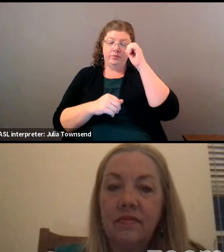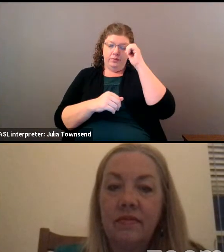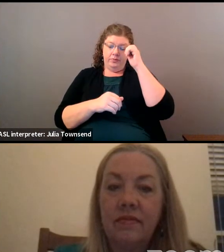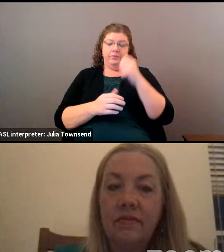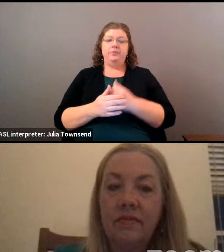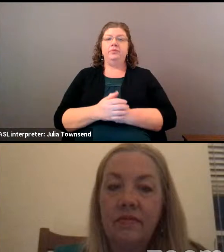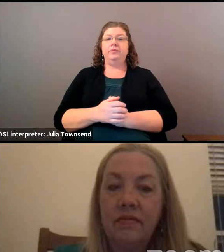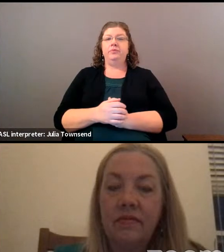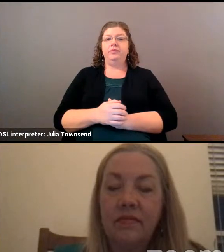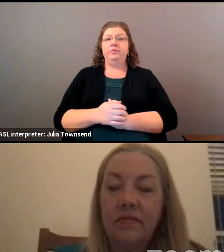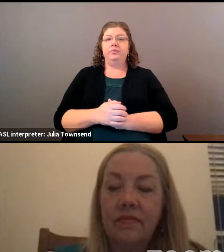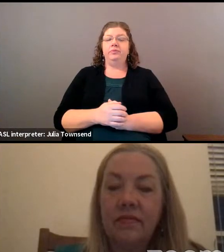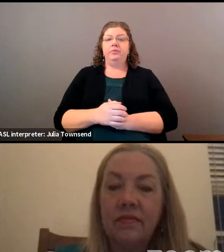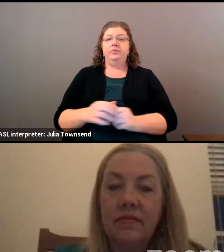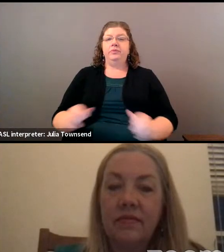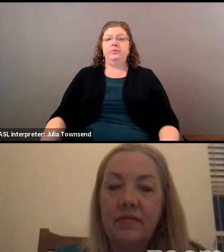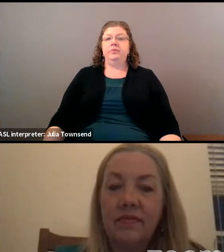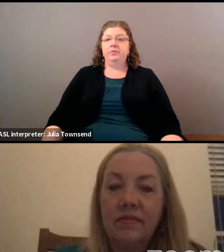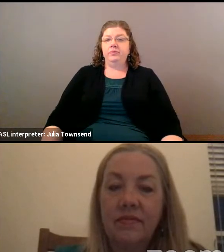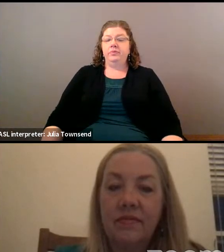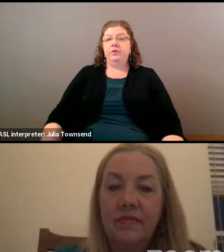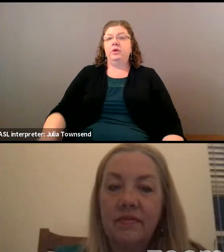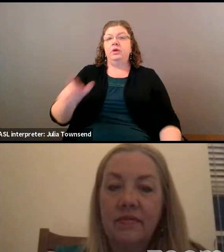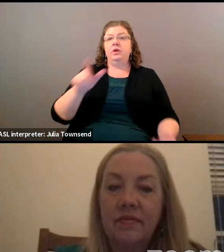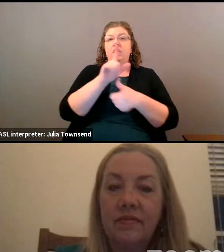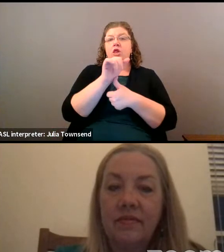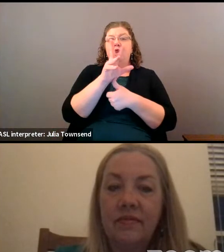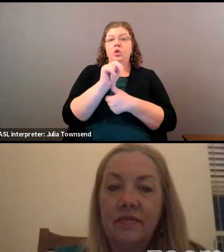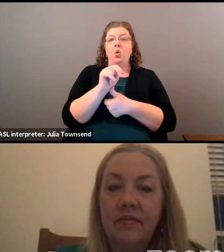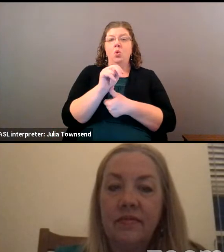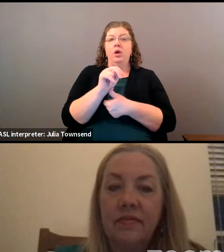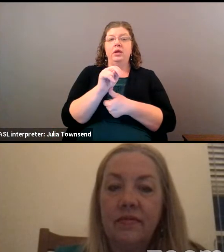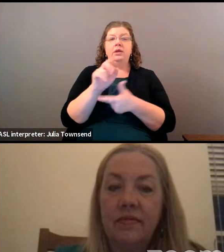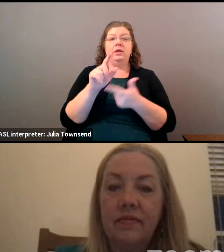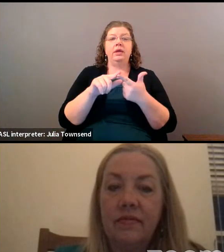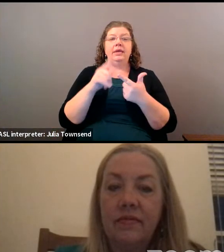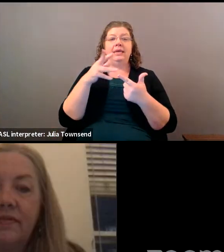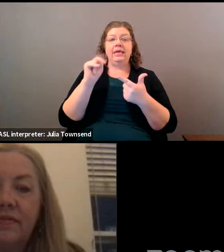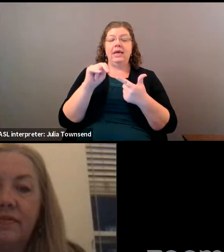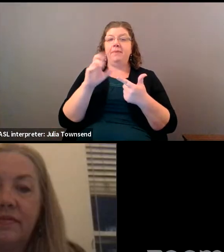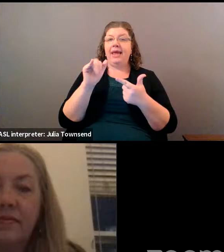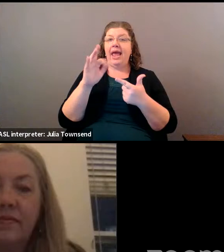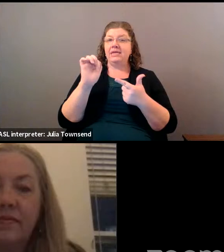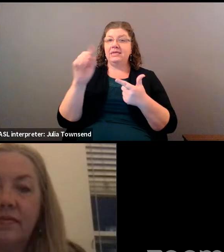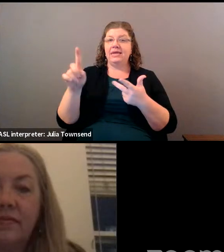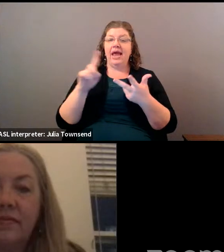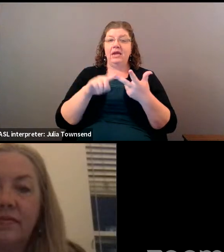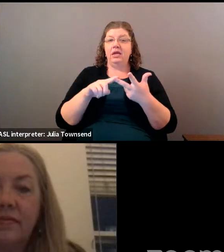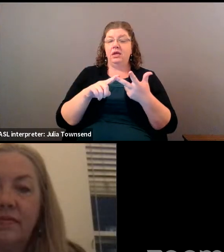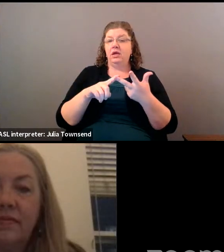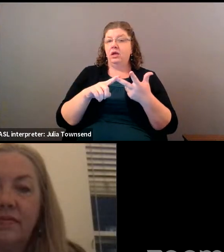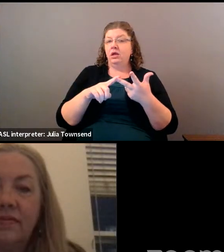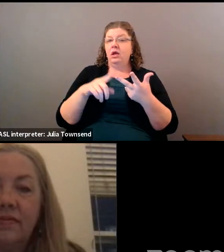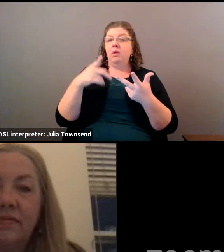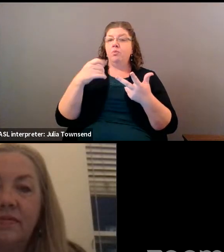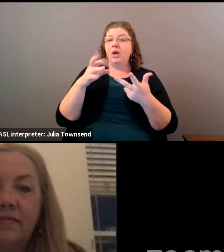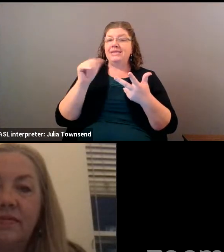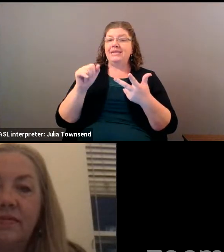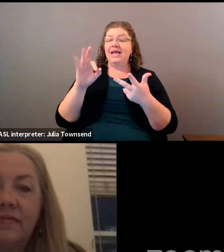you. Please go ahead. Lauren Guedet, Kim Pasquez, and Cressida